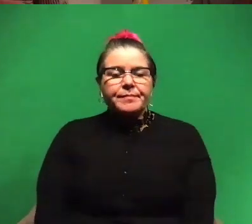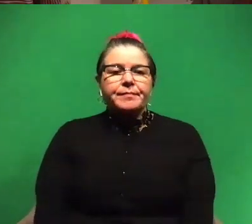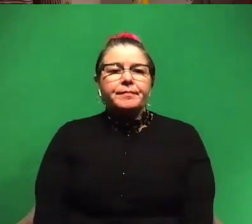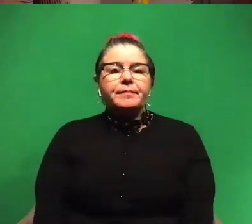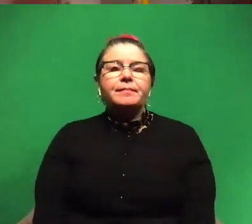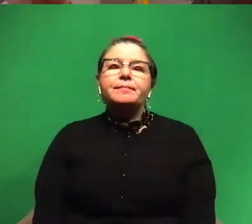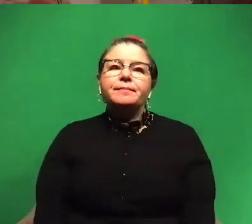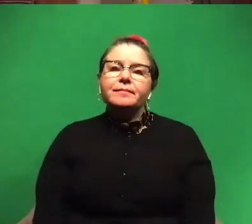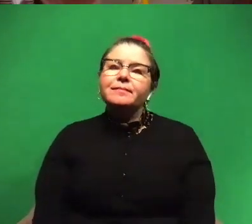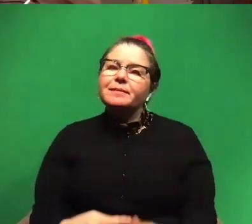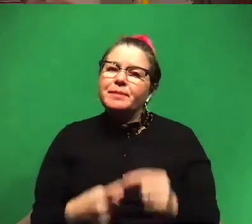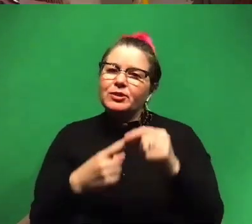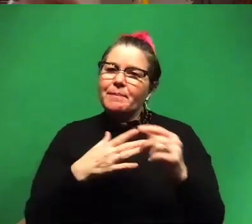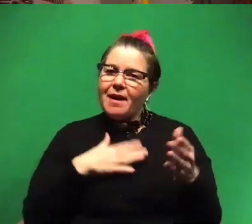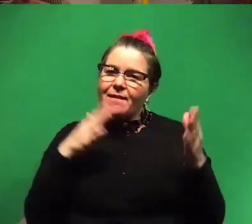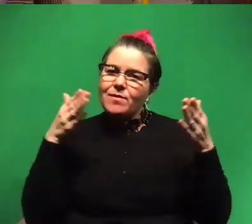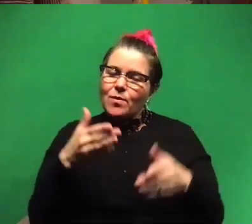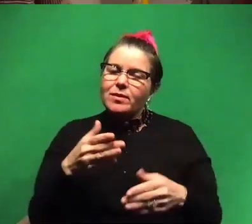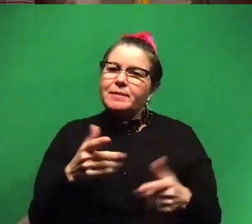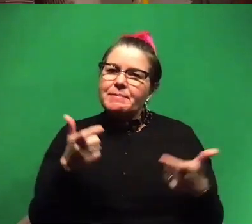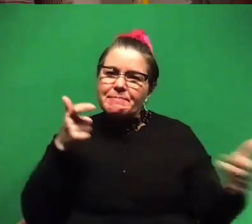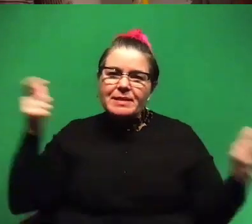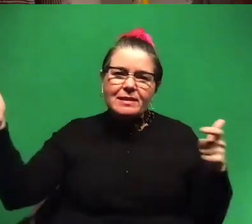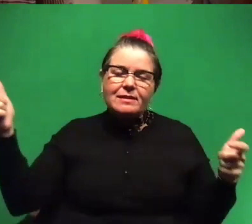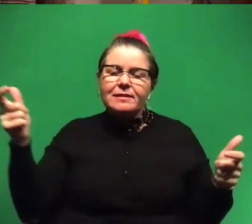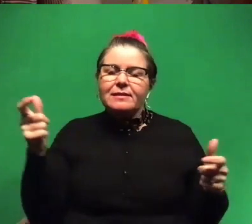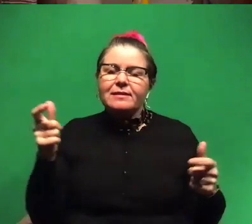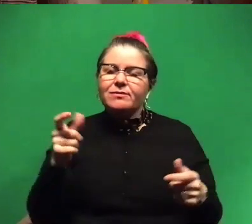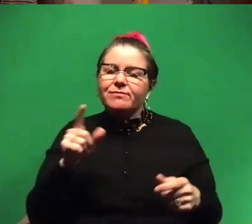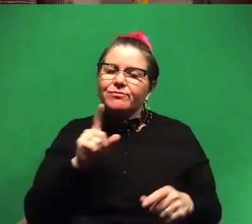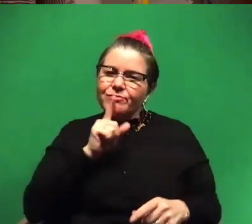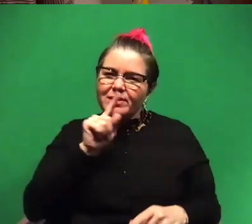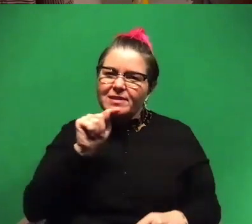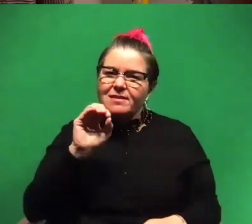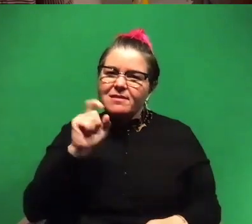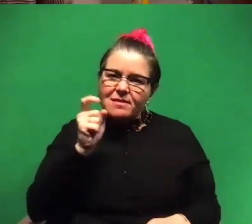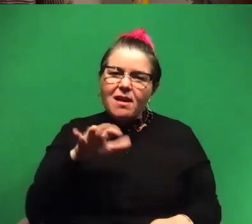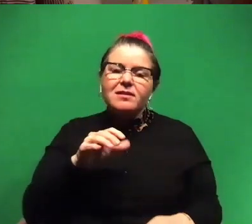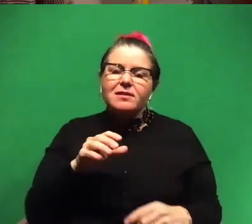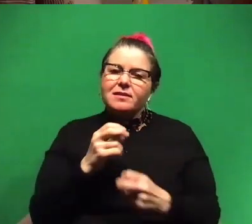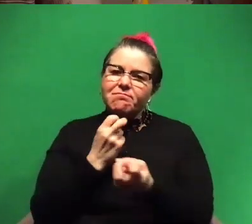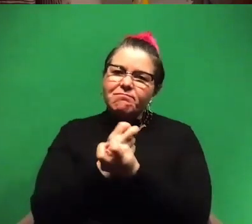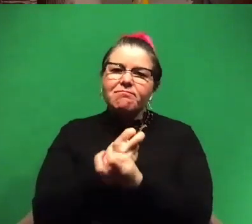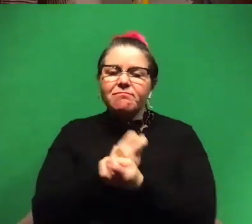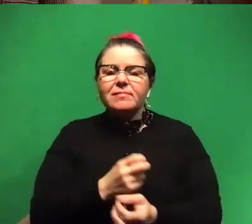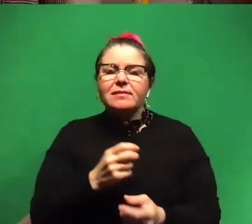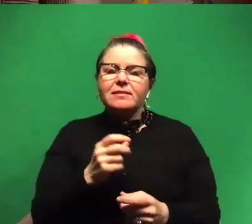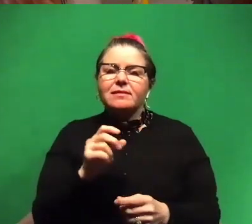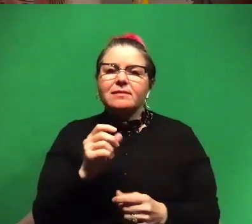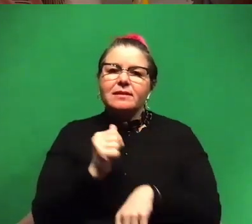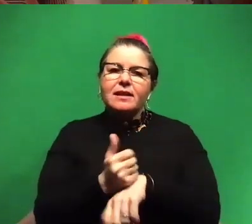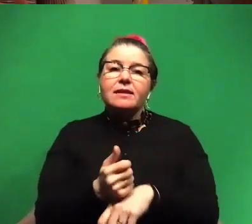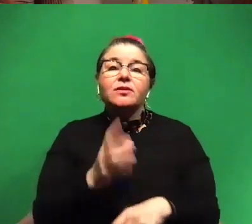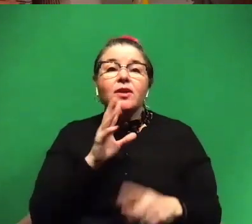Especially a lot of the sites I work on are like the really kind of big, super toxic sites. So usually when we talk about making